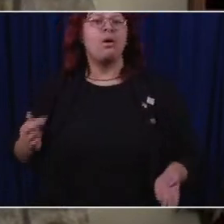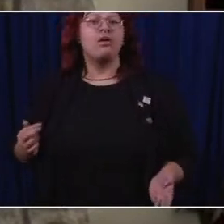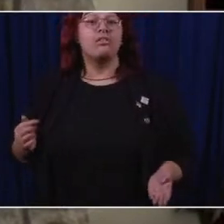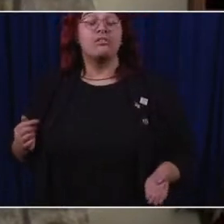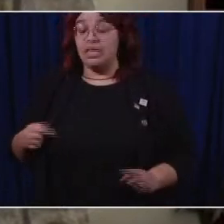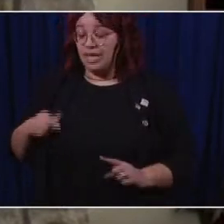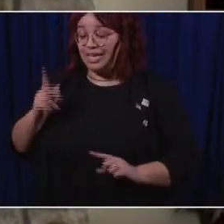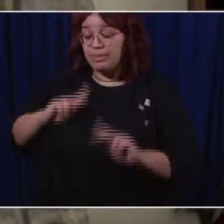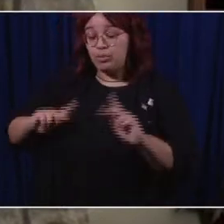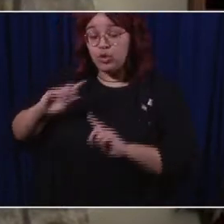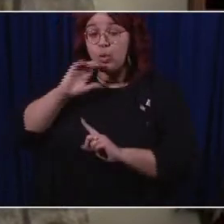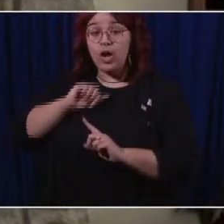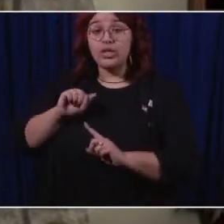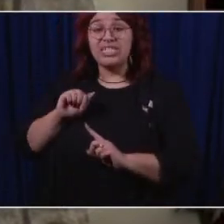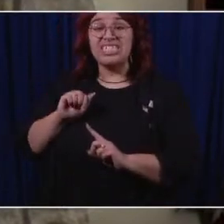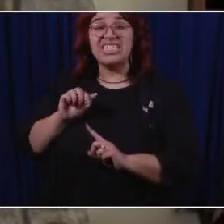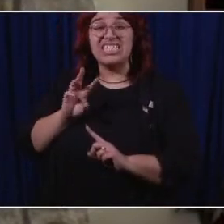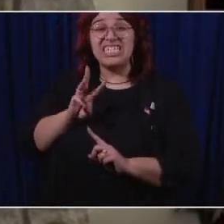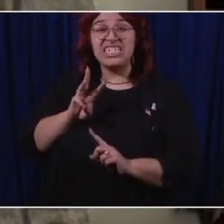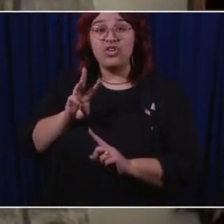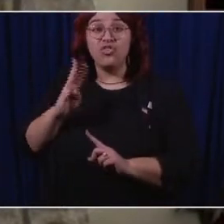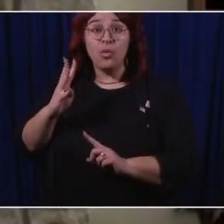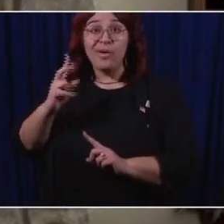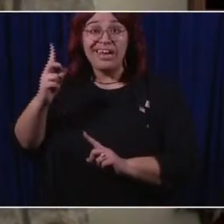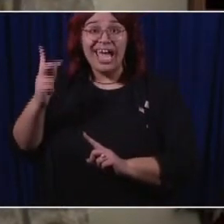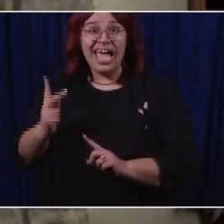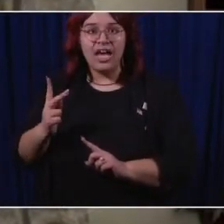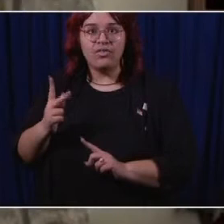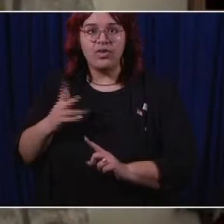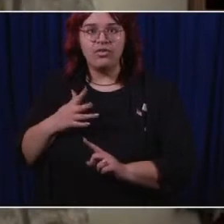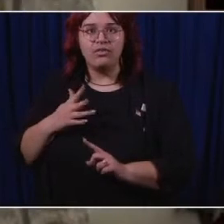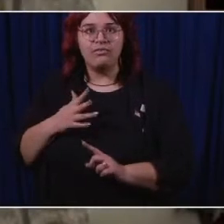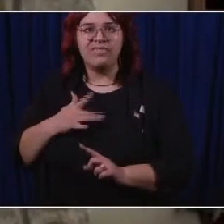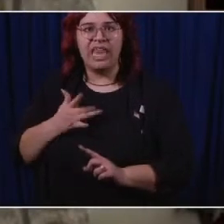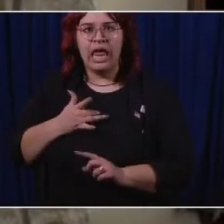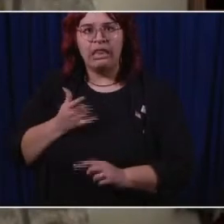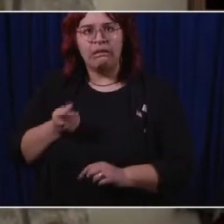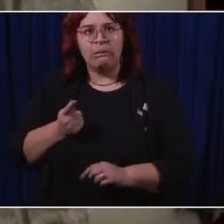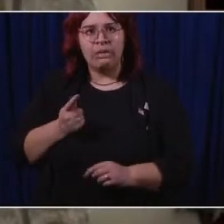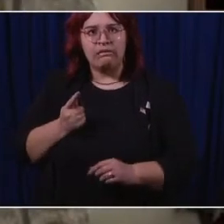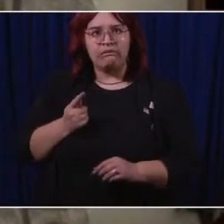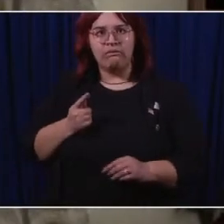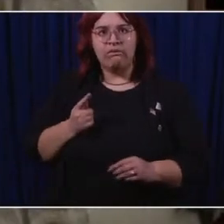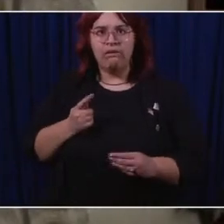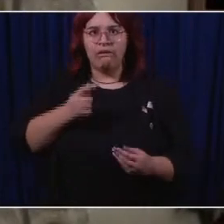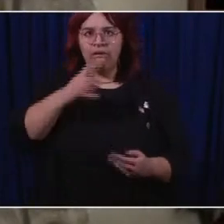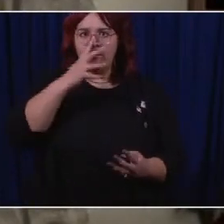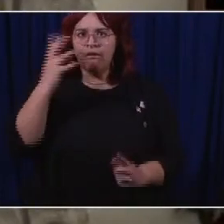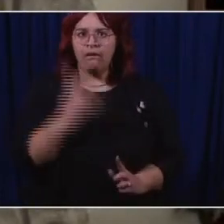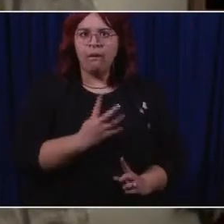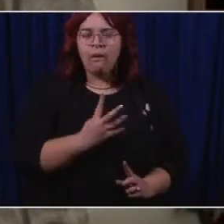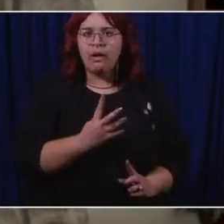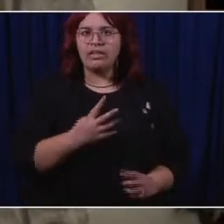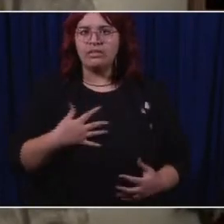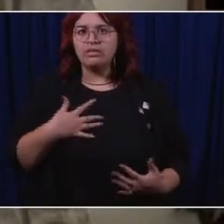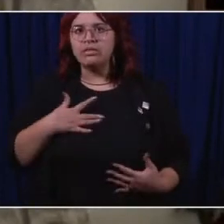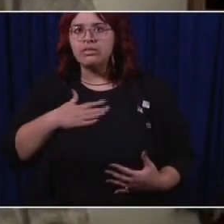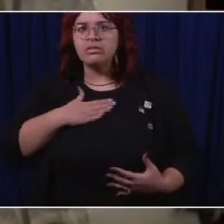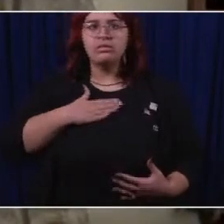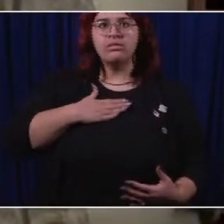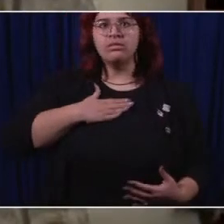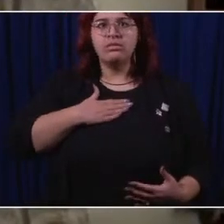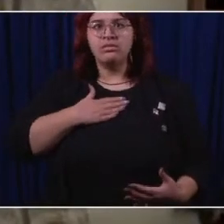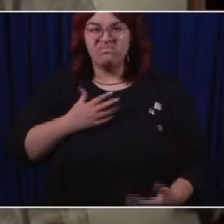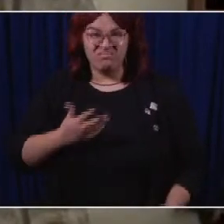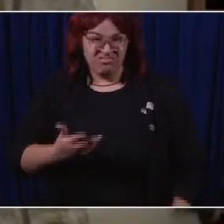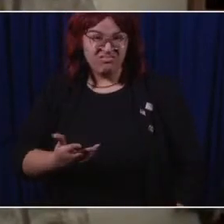64 and a half, they're getting anxious. They feel kind of left behind here. Well, I understand, Jim.